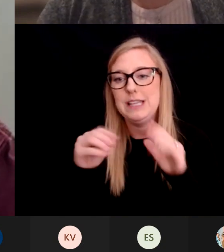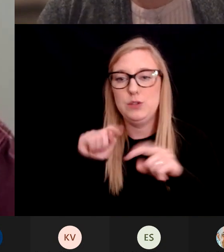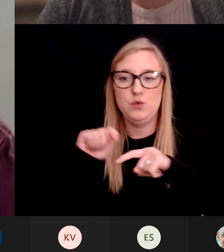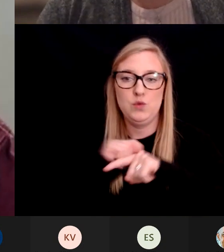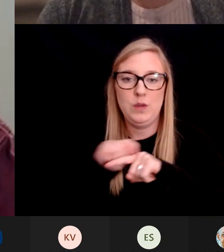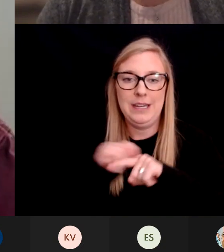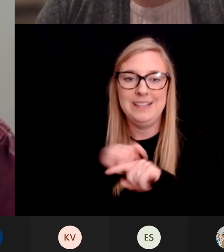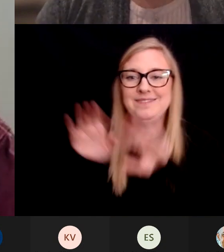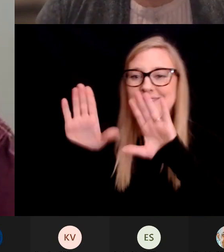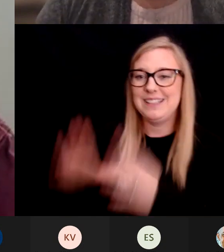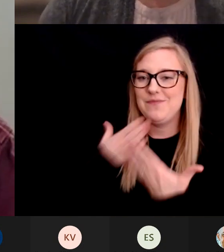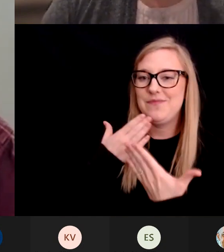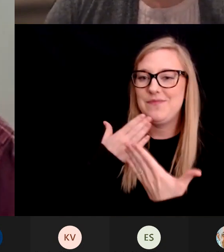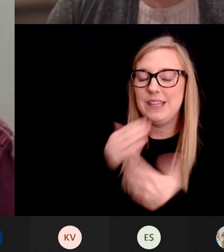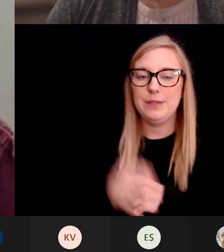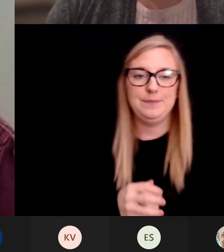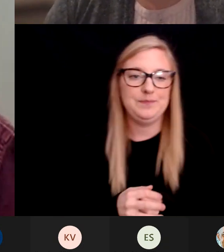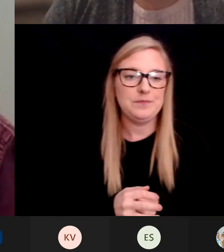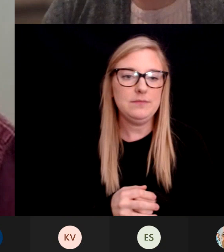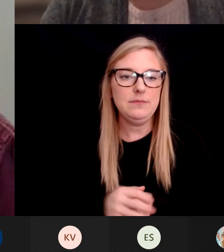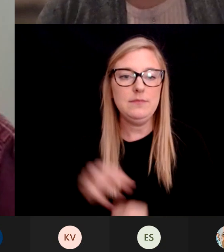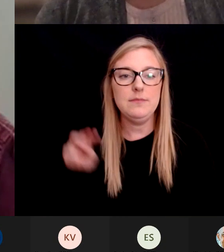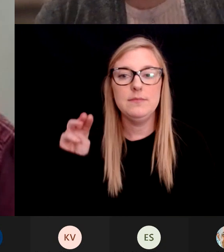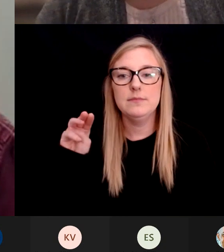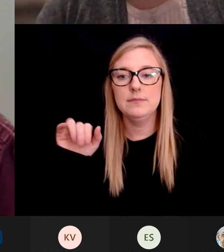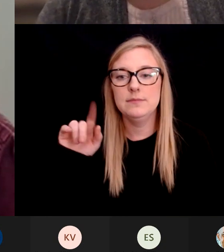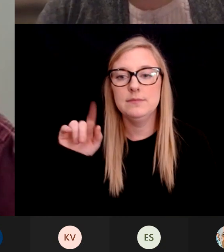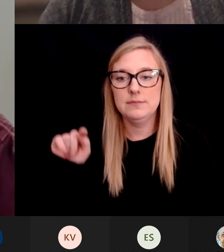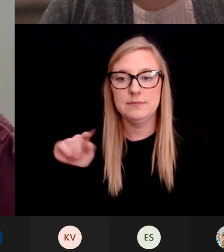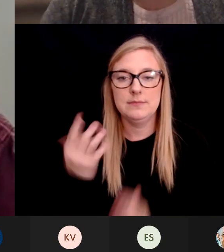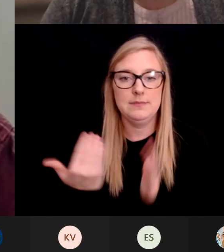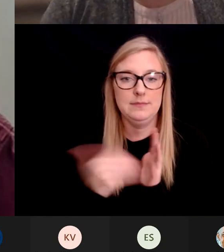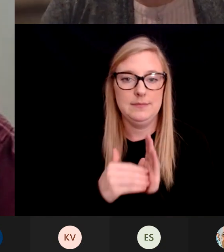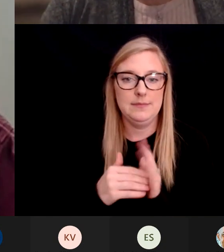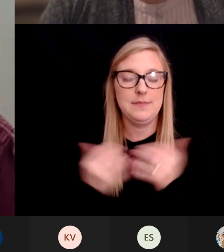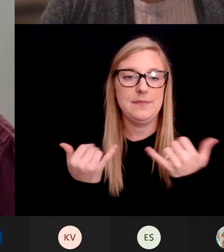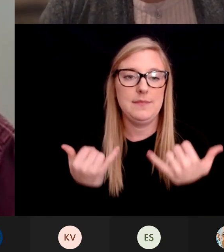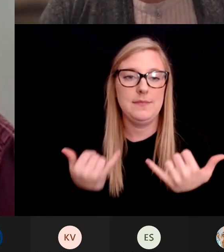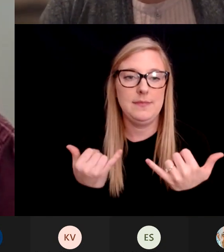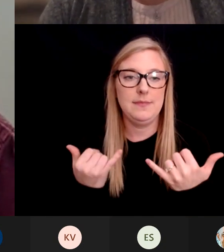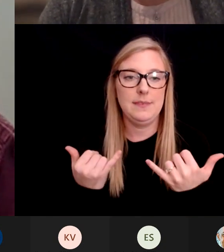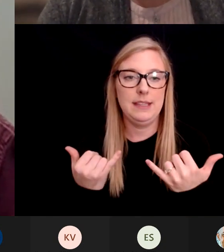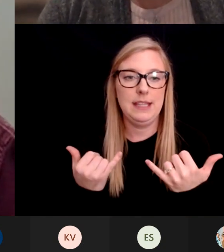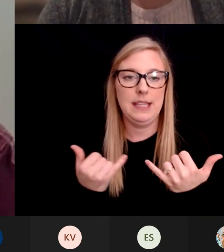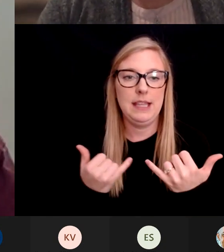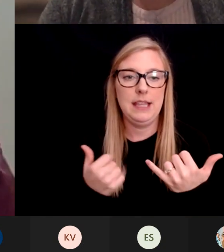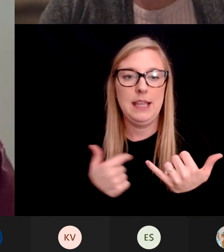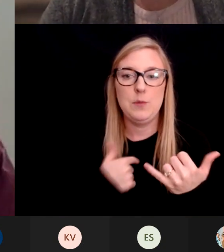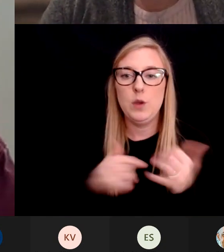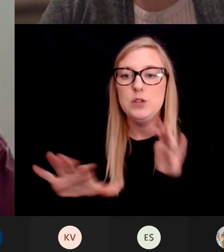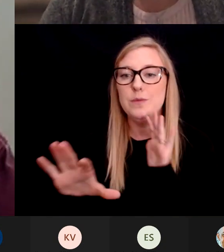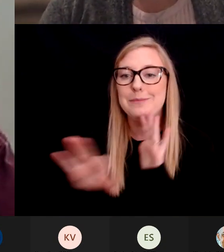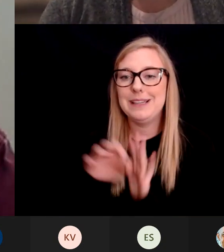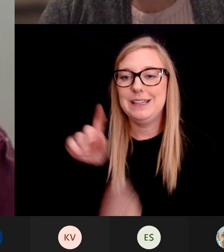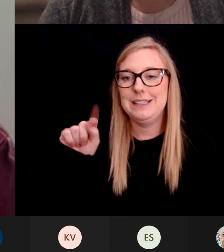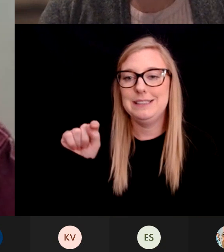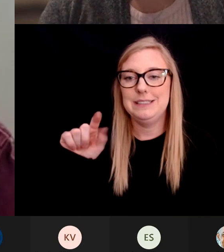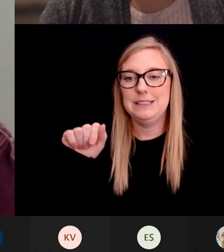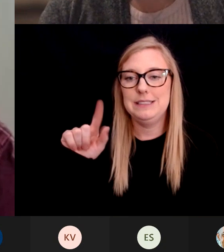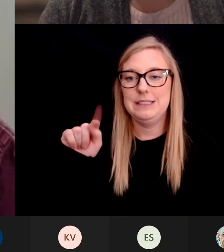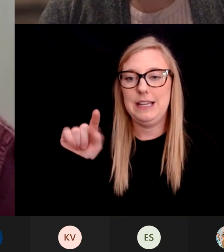Awesome. Thank you, Lindsay. This is Matt Leahy again. I'm going to pick out Tatiana's question. It's a great